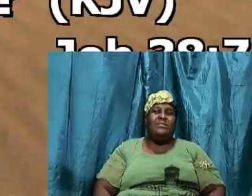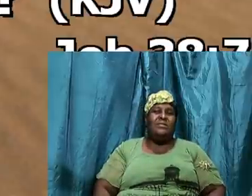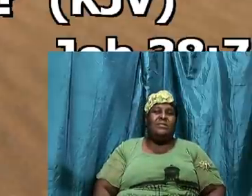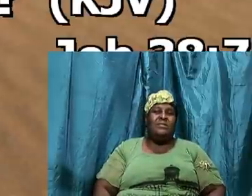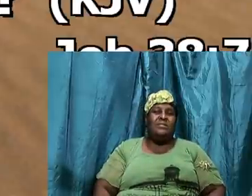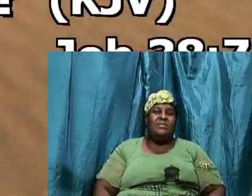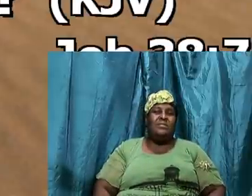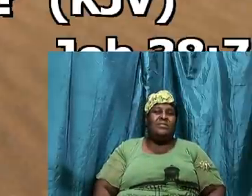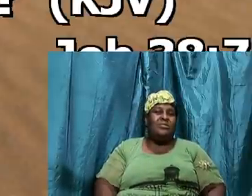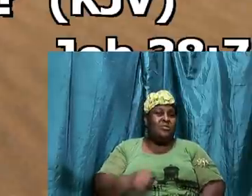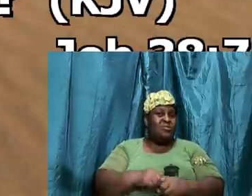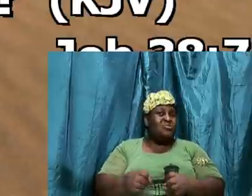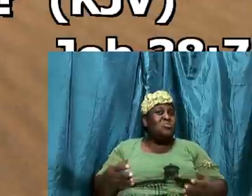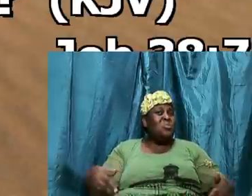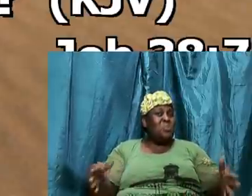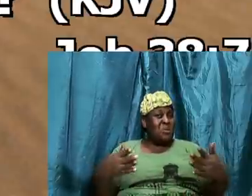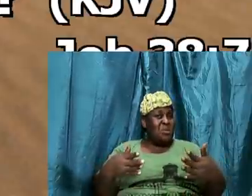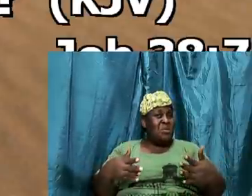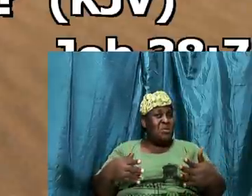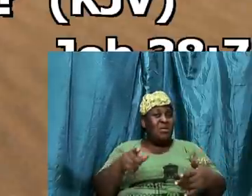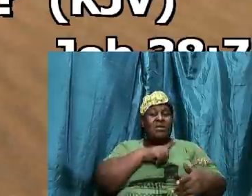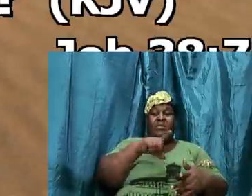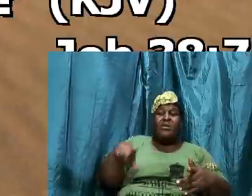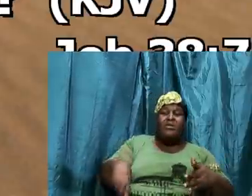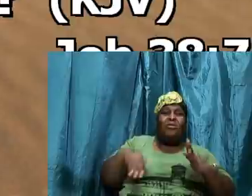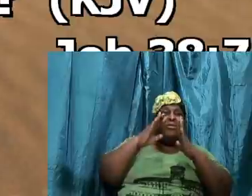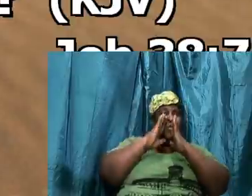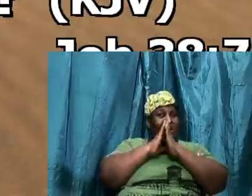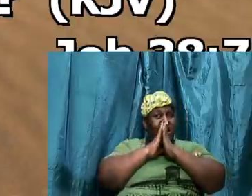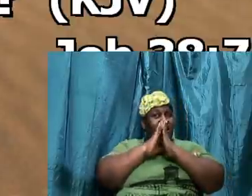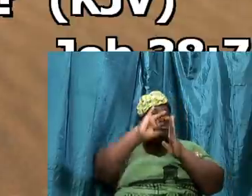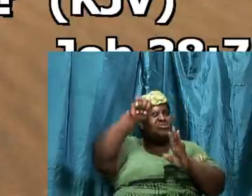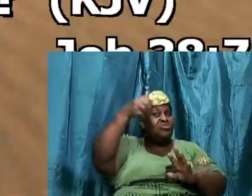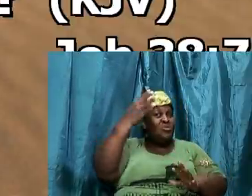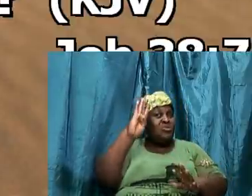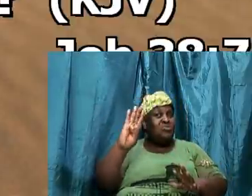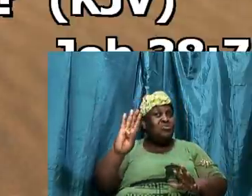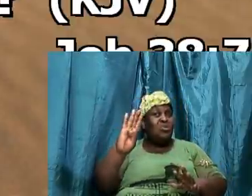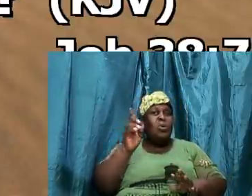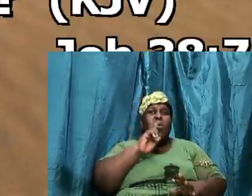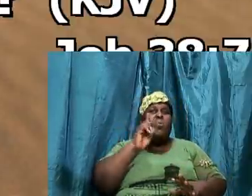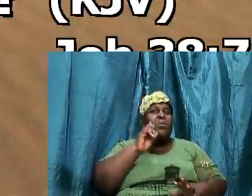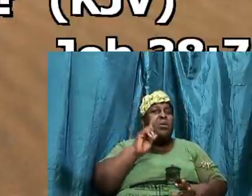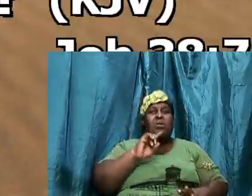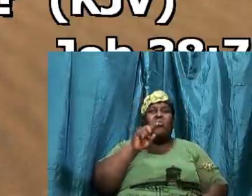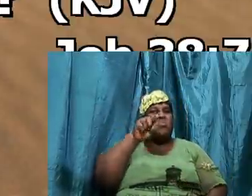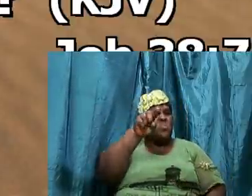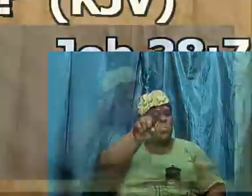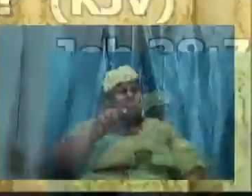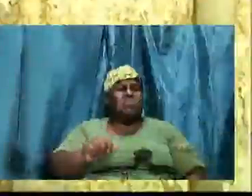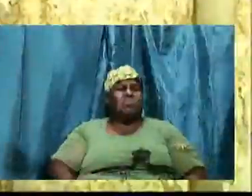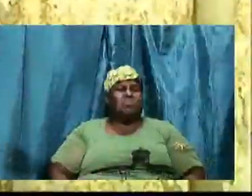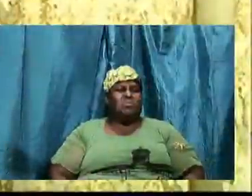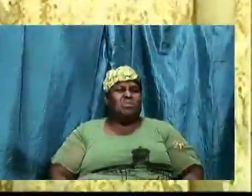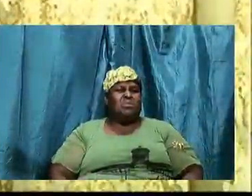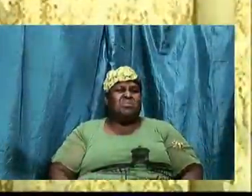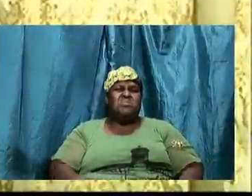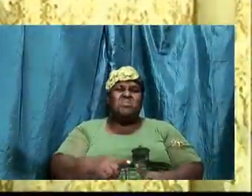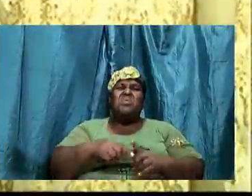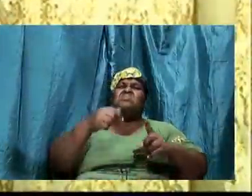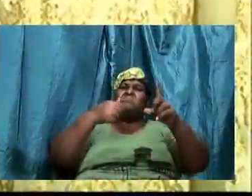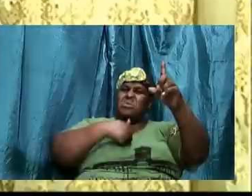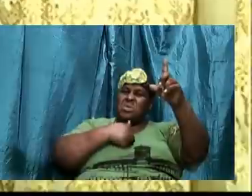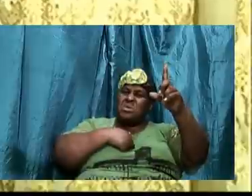So here the Lord asks Job, where were you when I laid